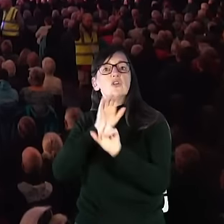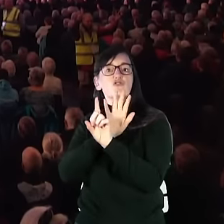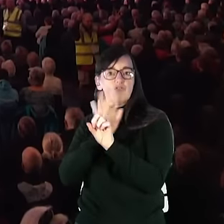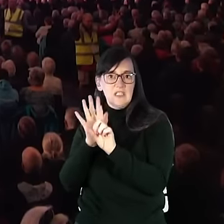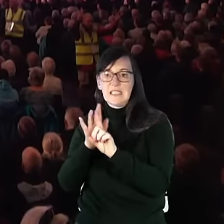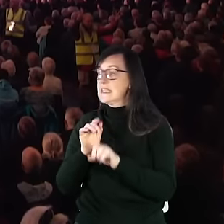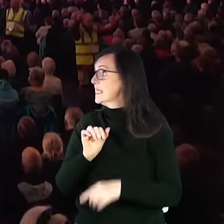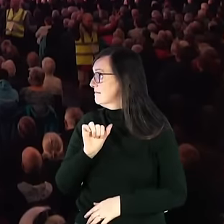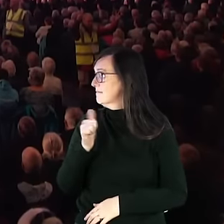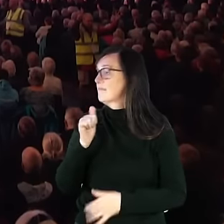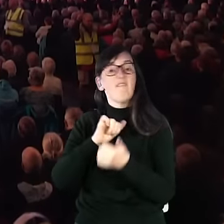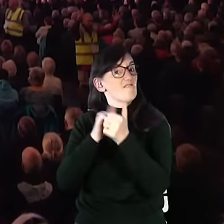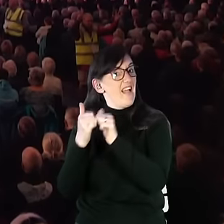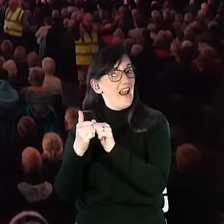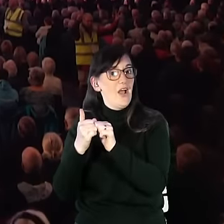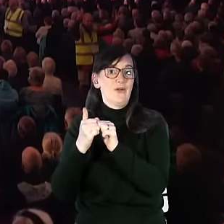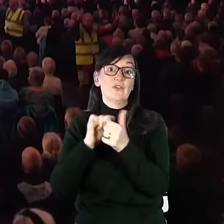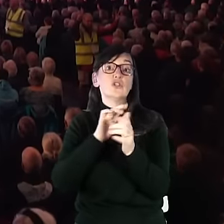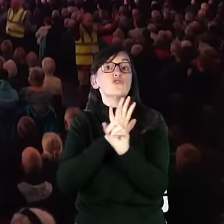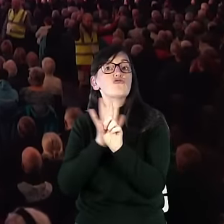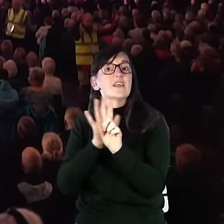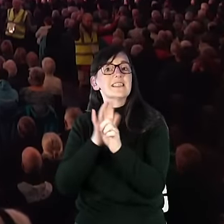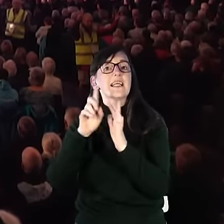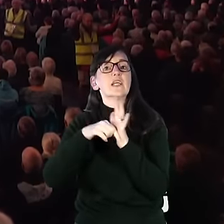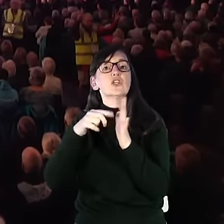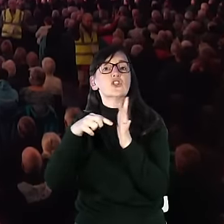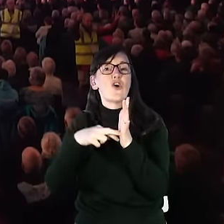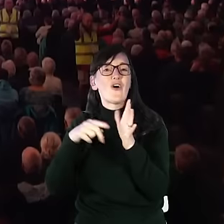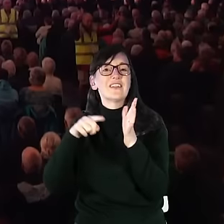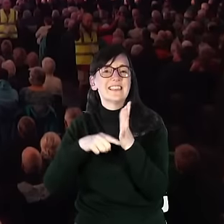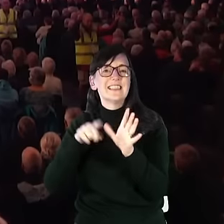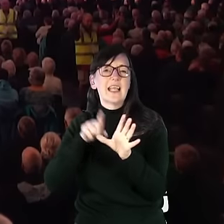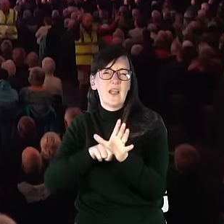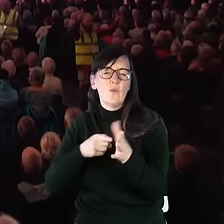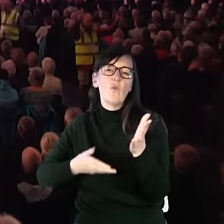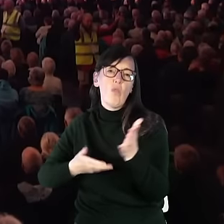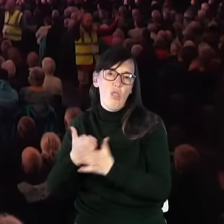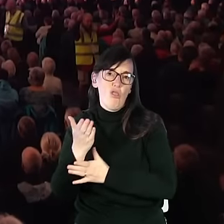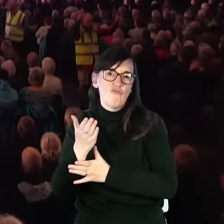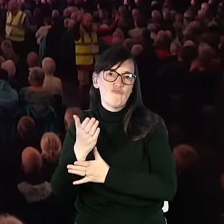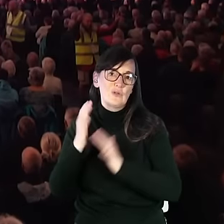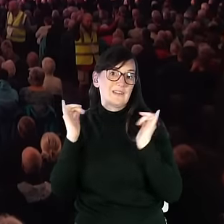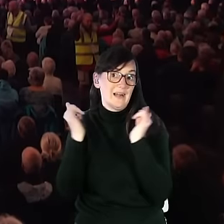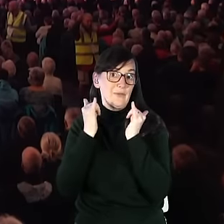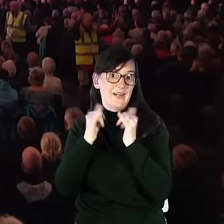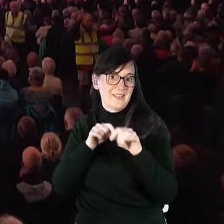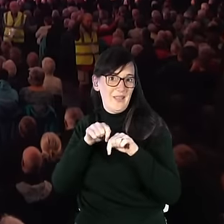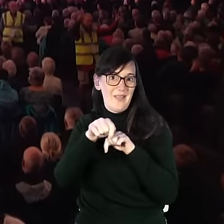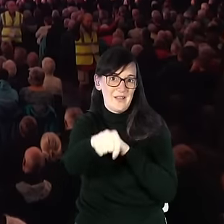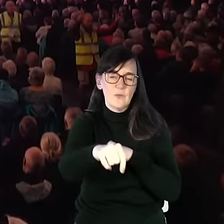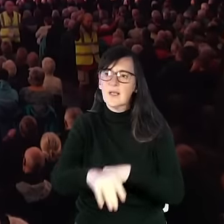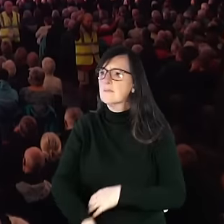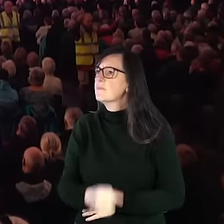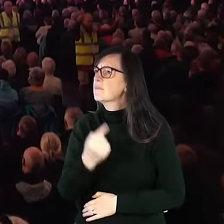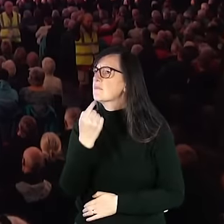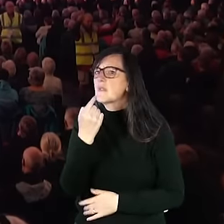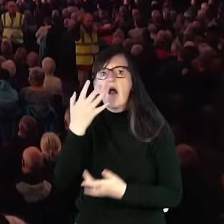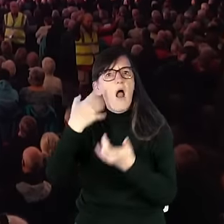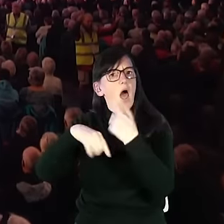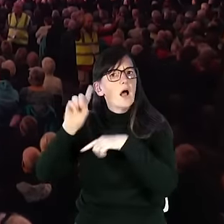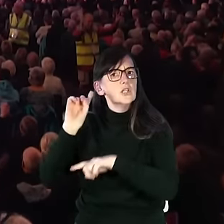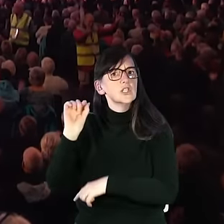a fellow trustee, we're going to be guiding you through our evening celebrations this week. I hope you've had a good journey. Who was here last